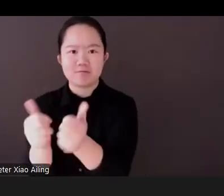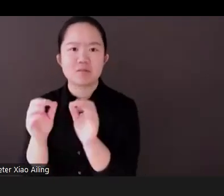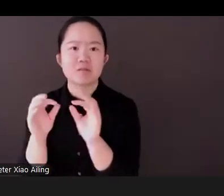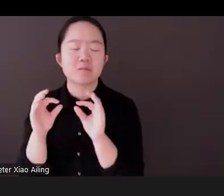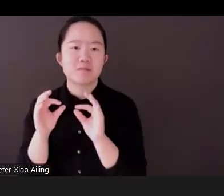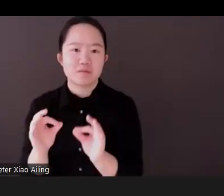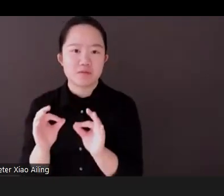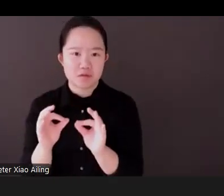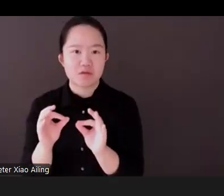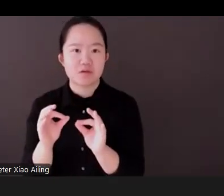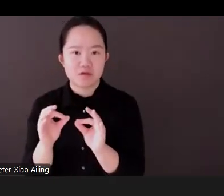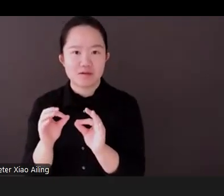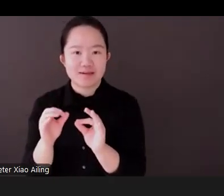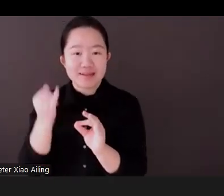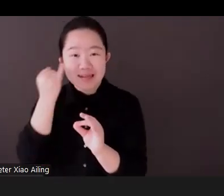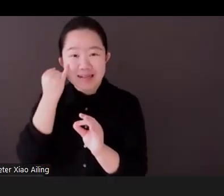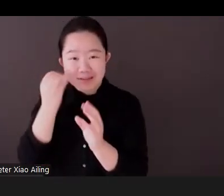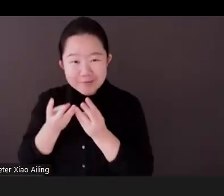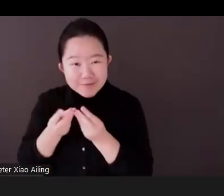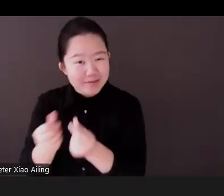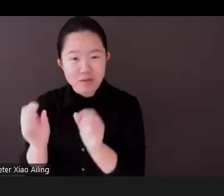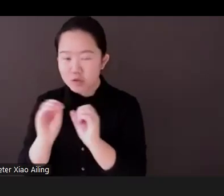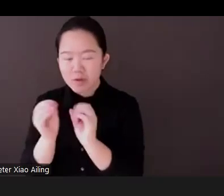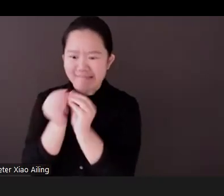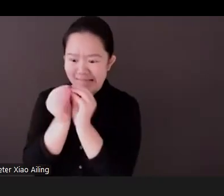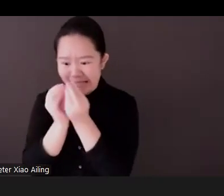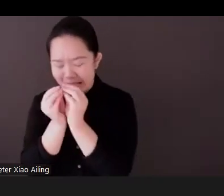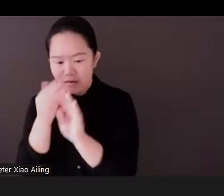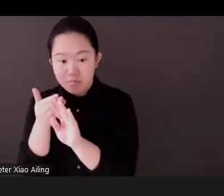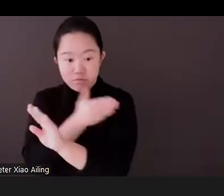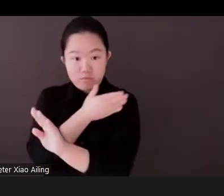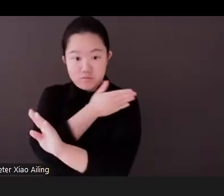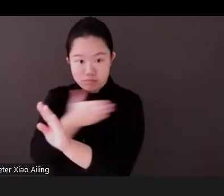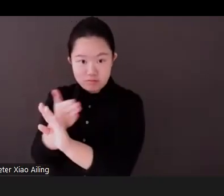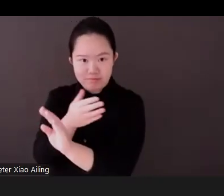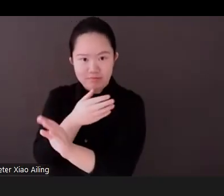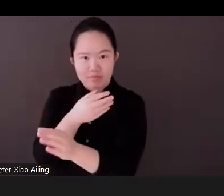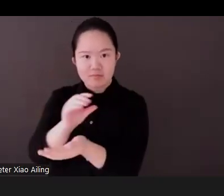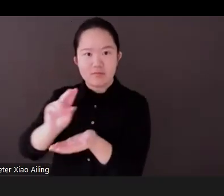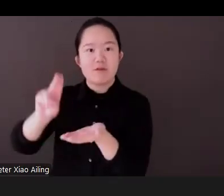with the errors we found in the supervision. But of course,